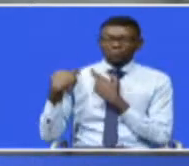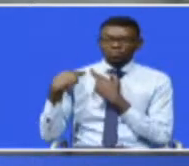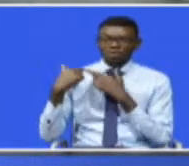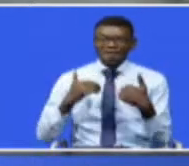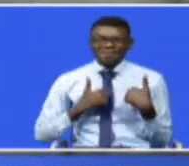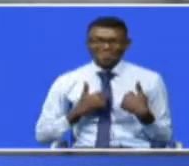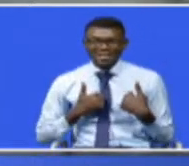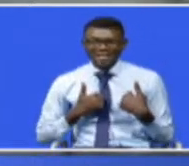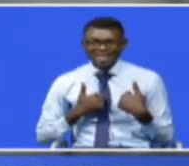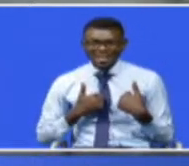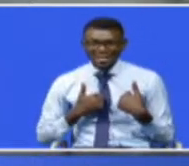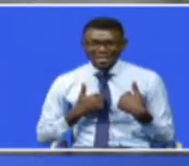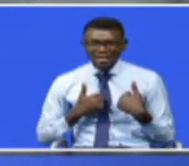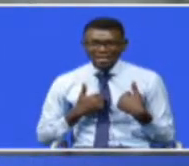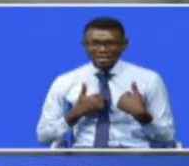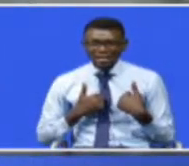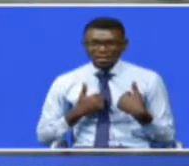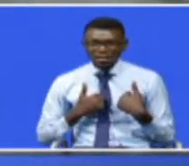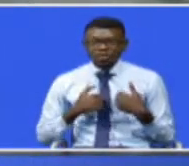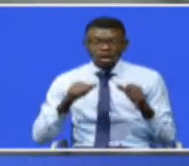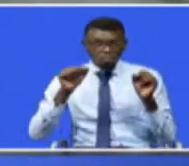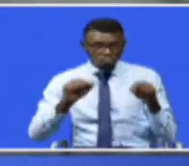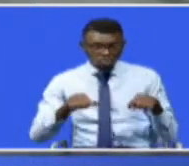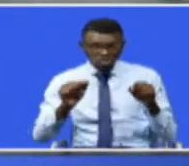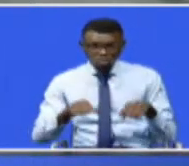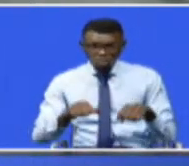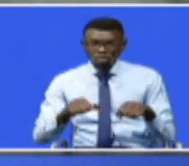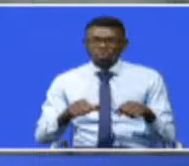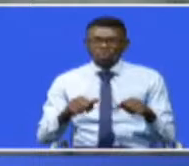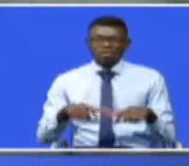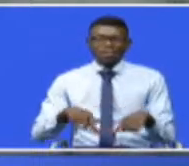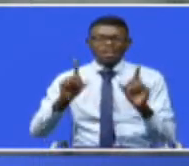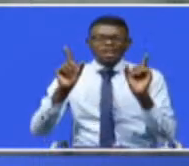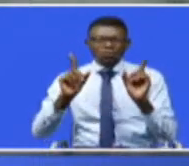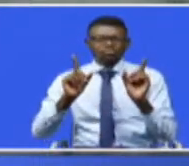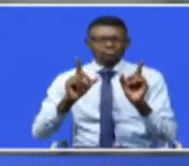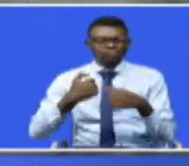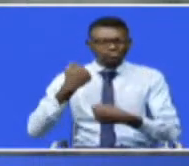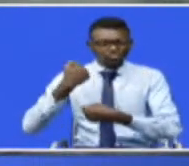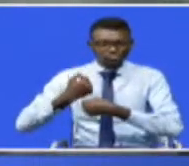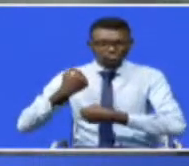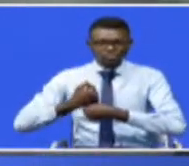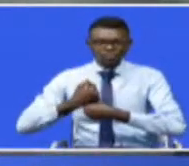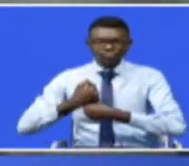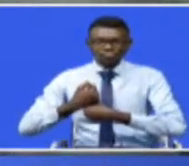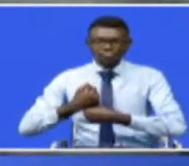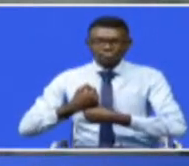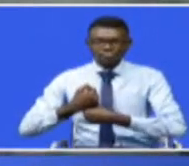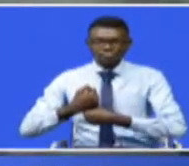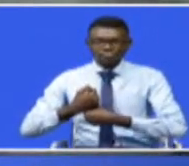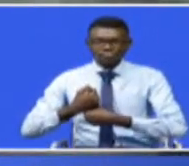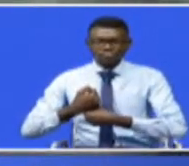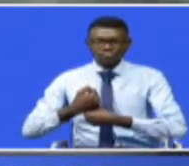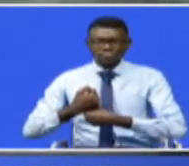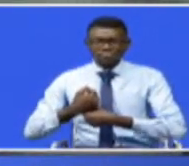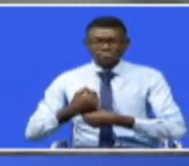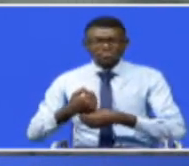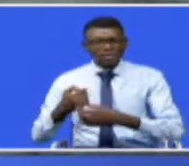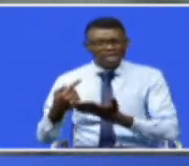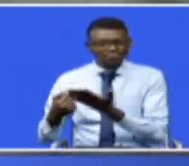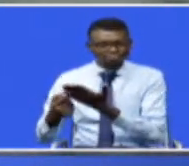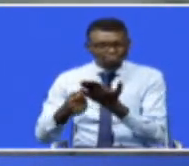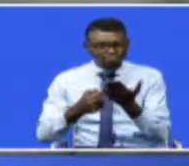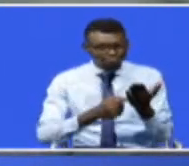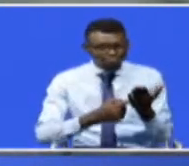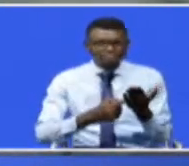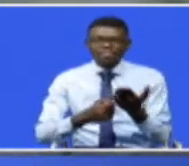Assembly can unlock this by carrying out, by sitting and giving